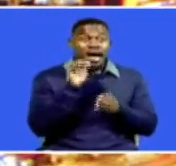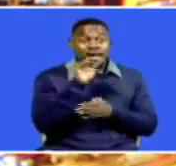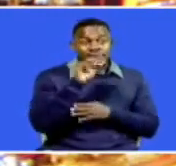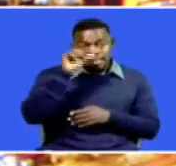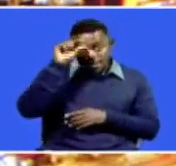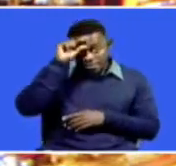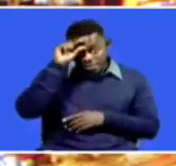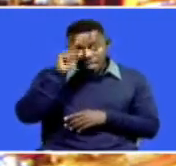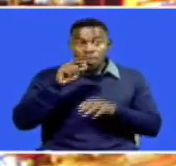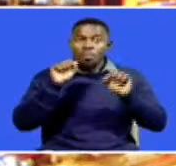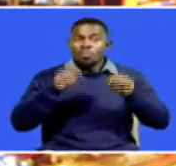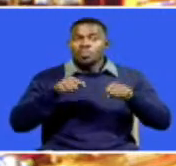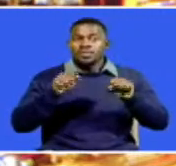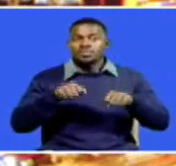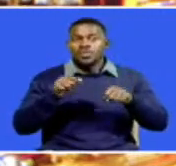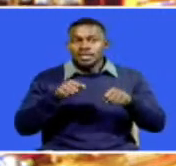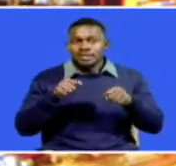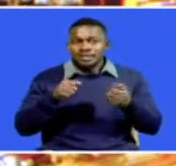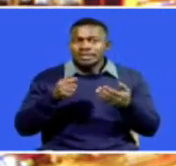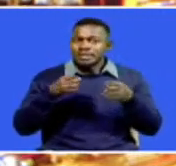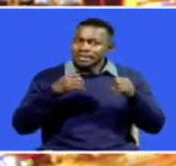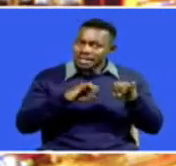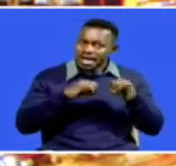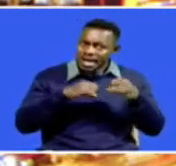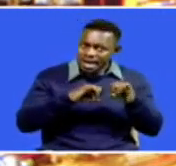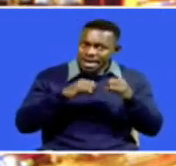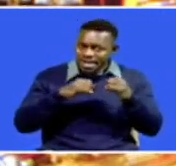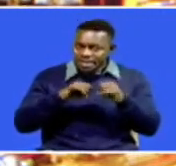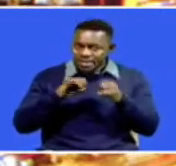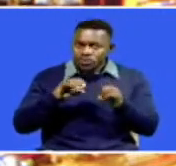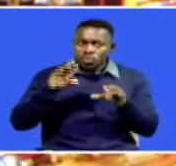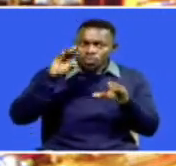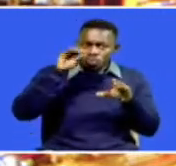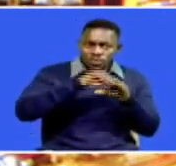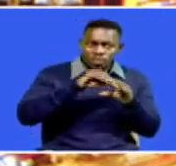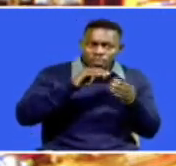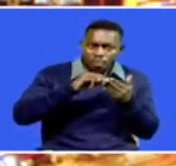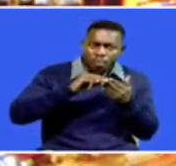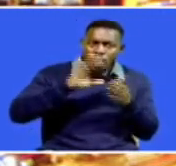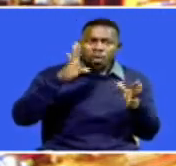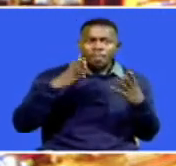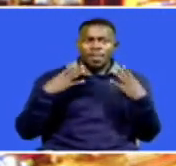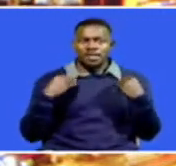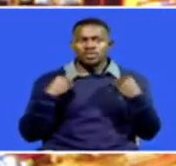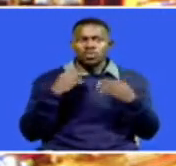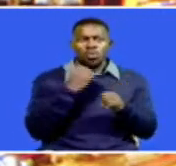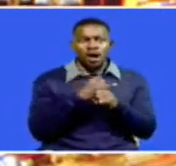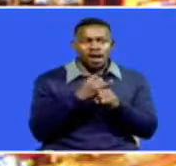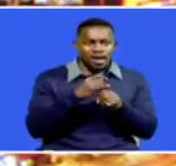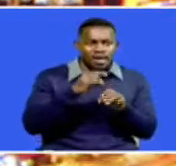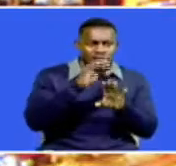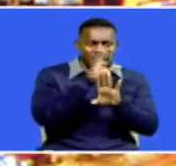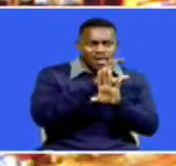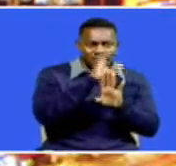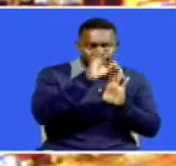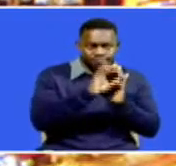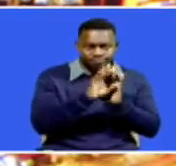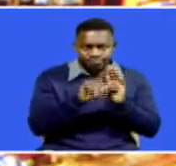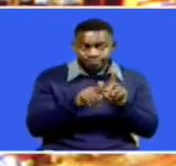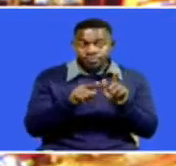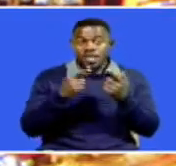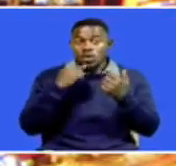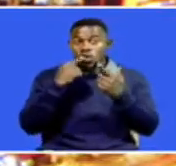of the competency-based education and training curriculum at the college level. This was the main message during